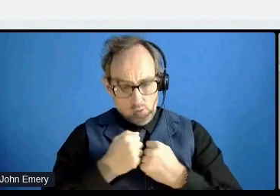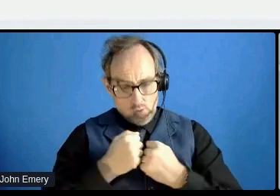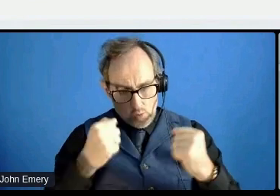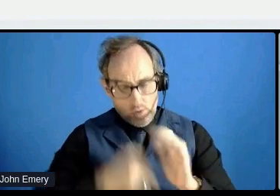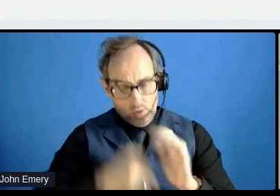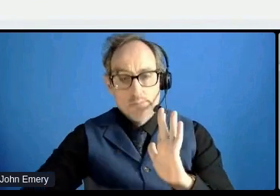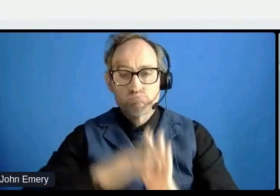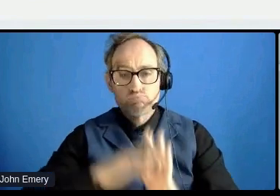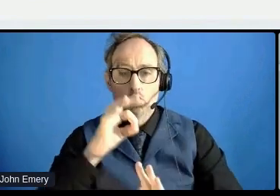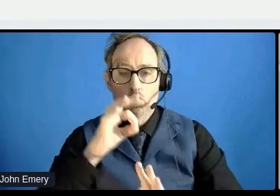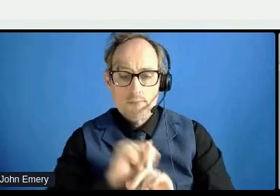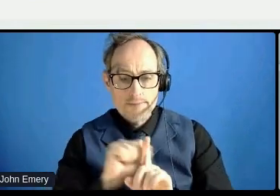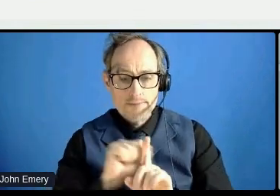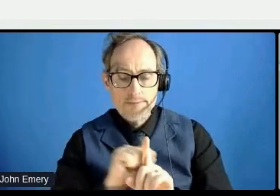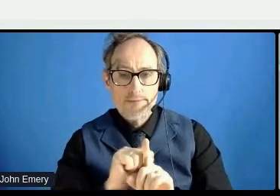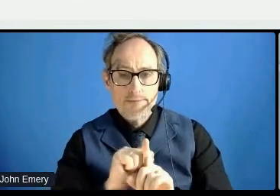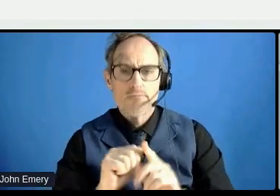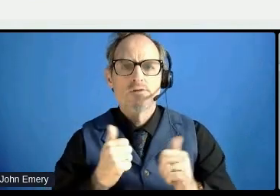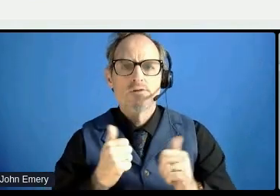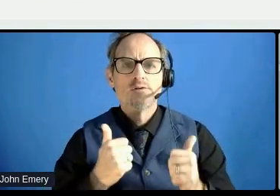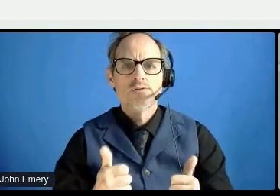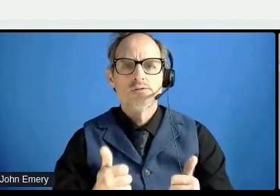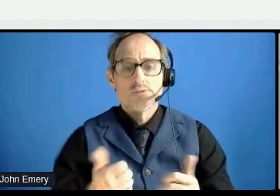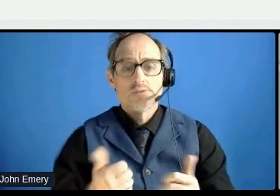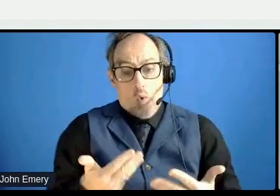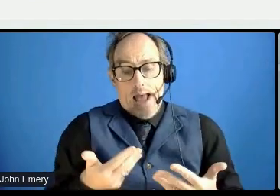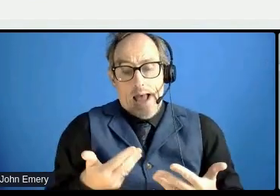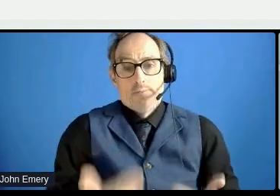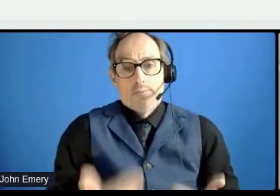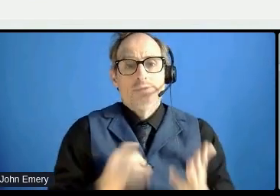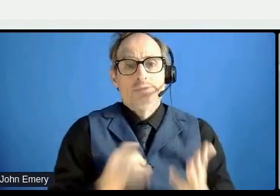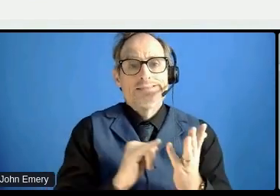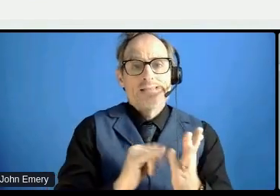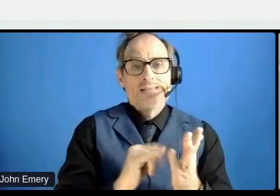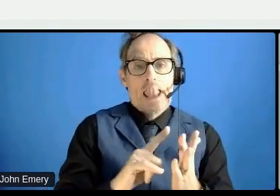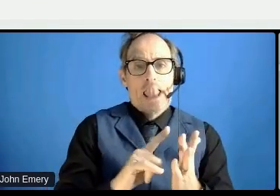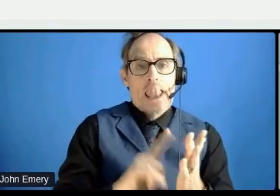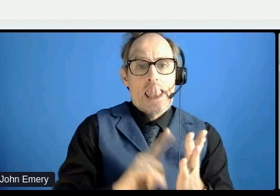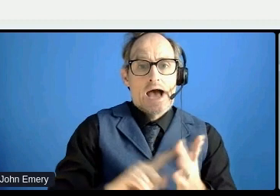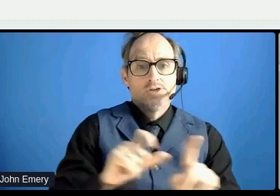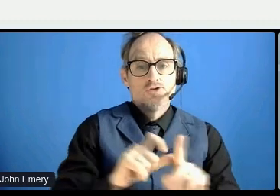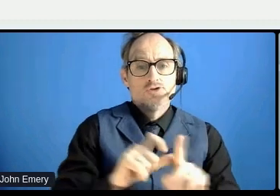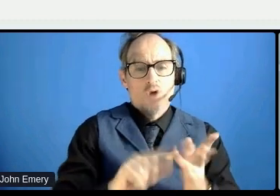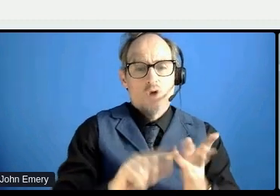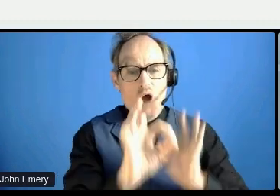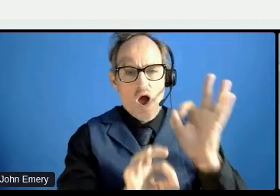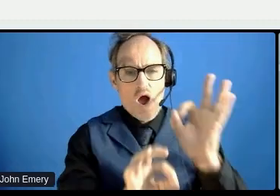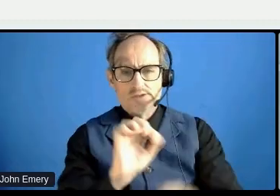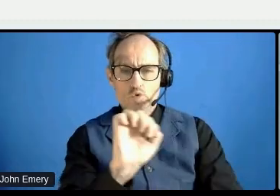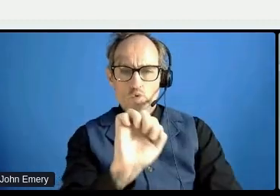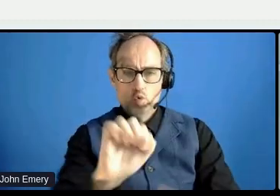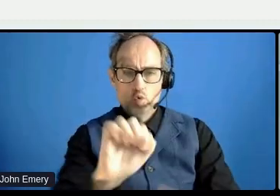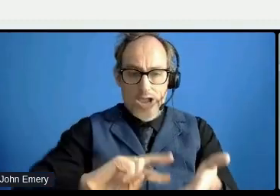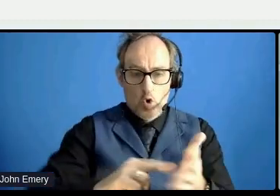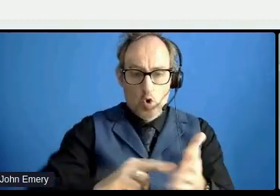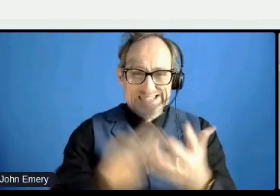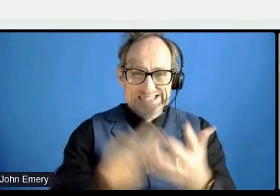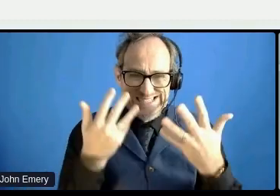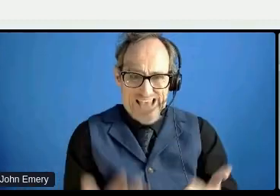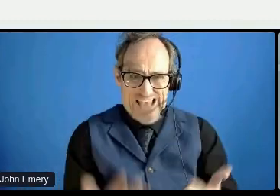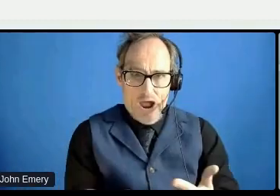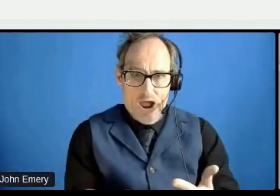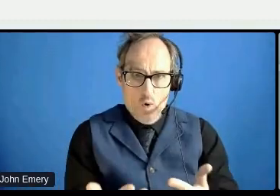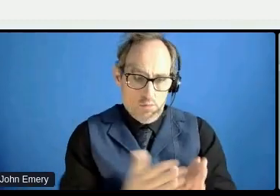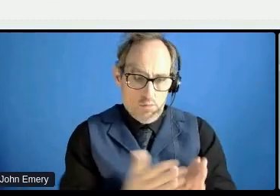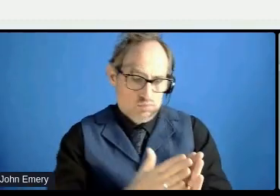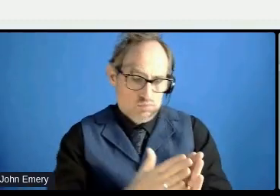Which stage do you think your organisation is at right now? So as I say, you can either scan the QR code. Oh,